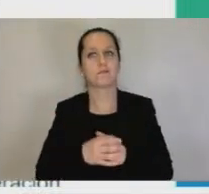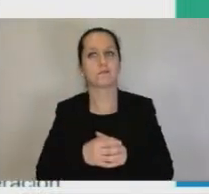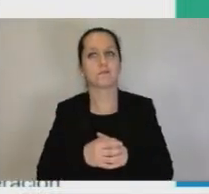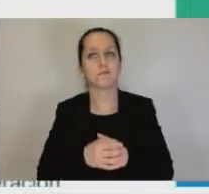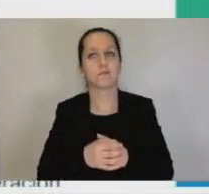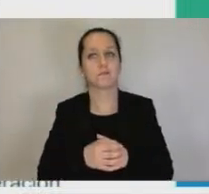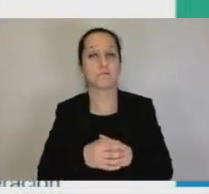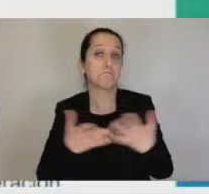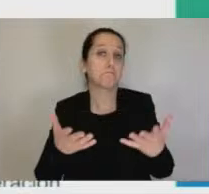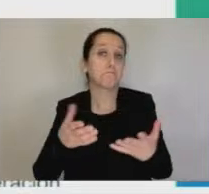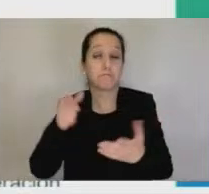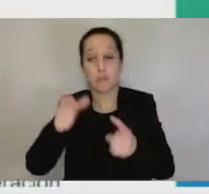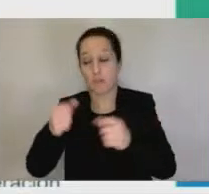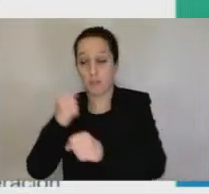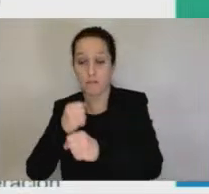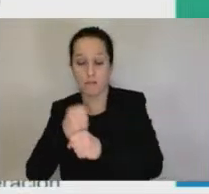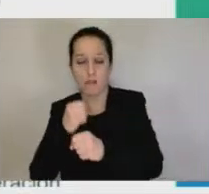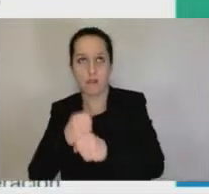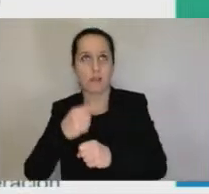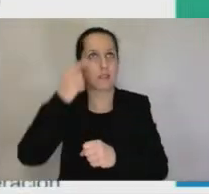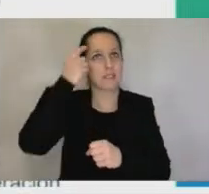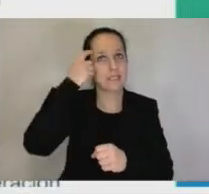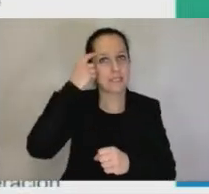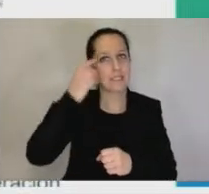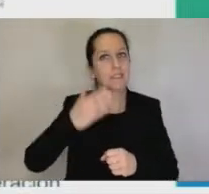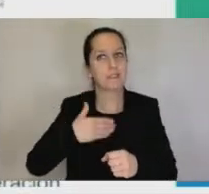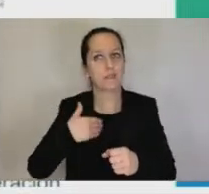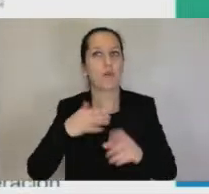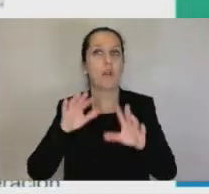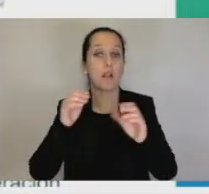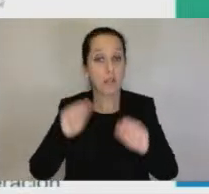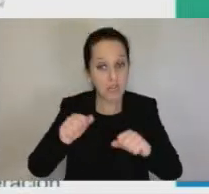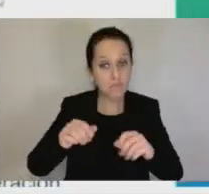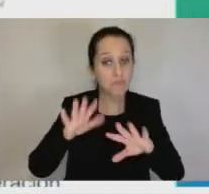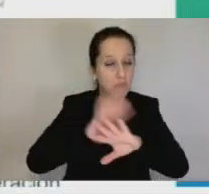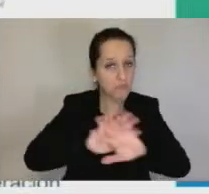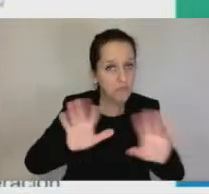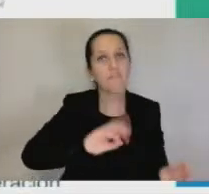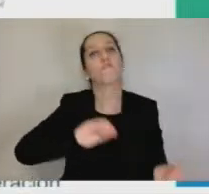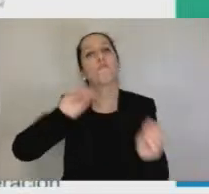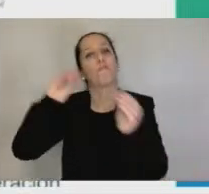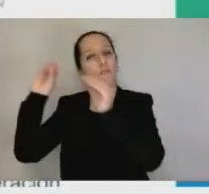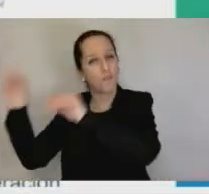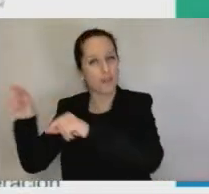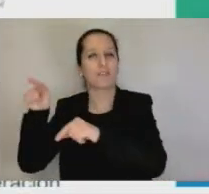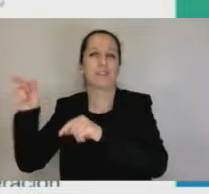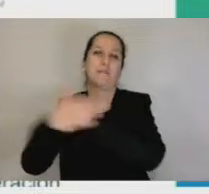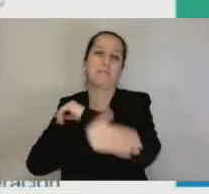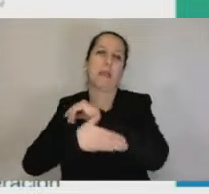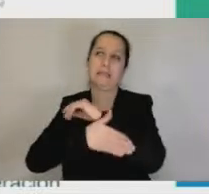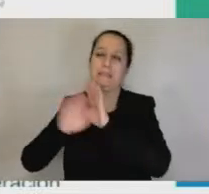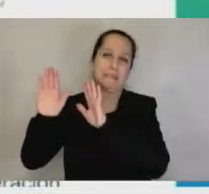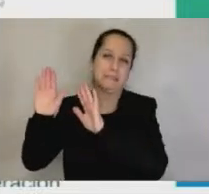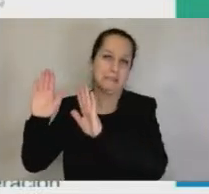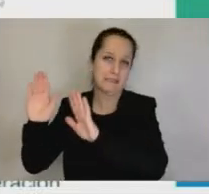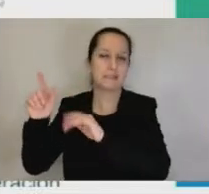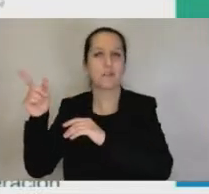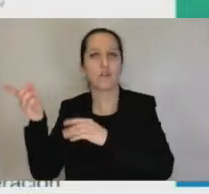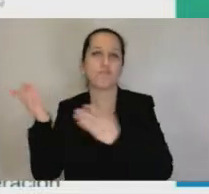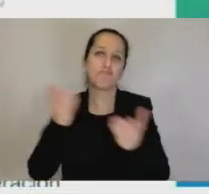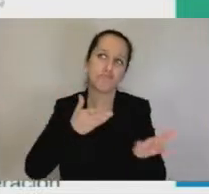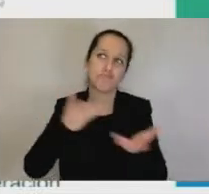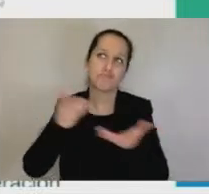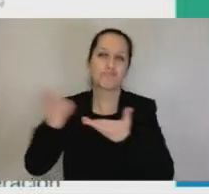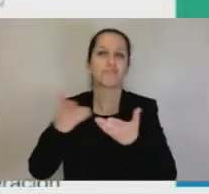and the return back home, because often some of these workers want to go back home. And this